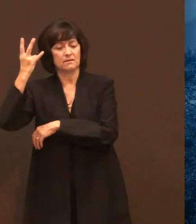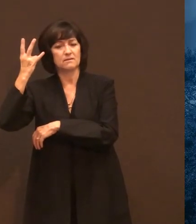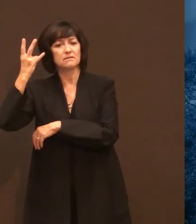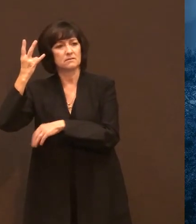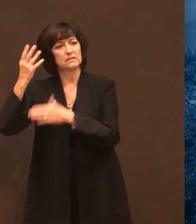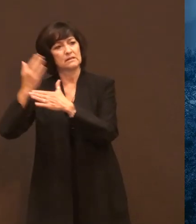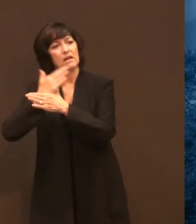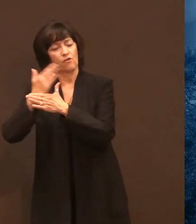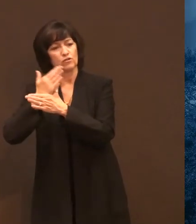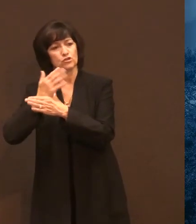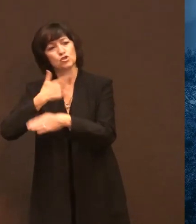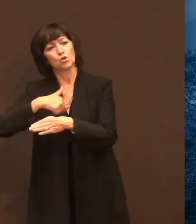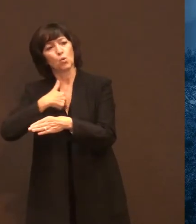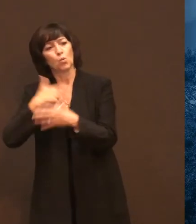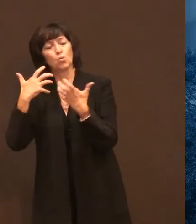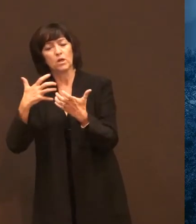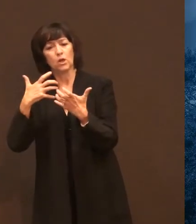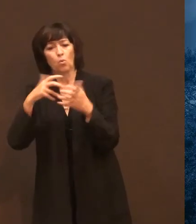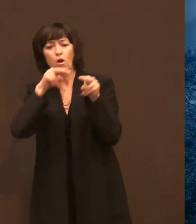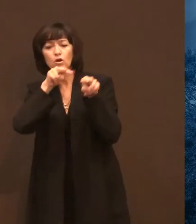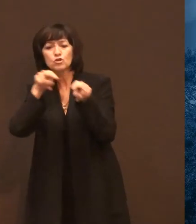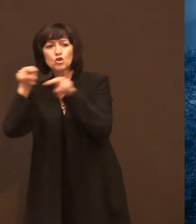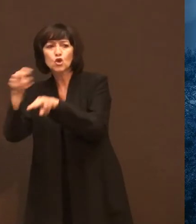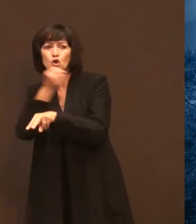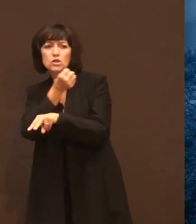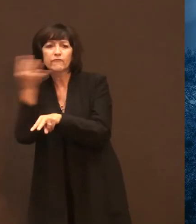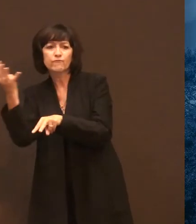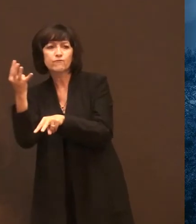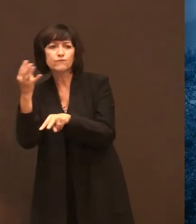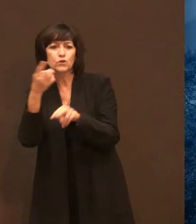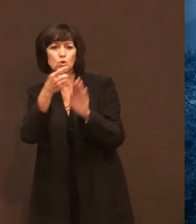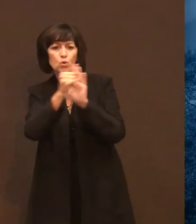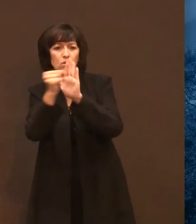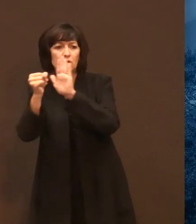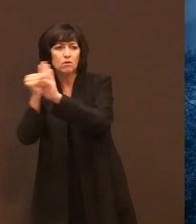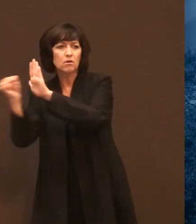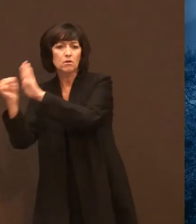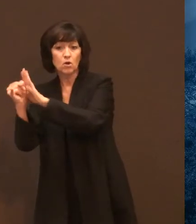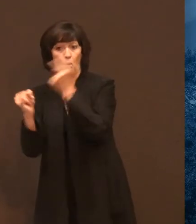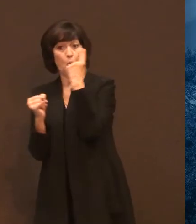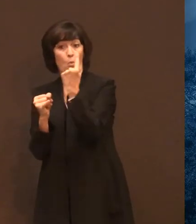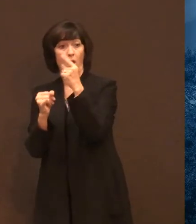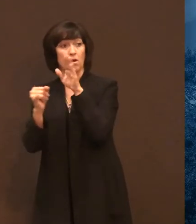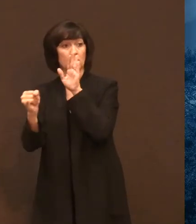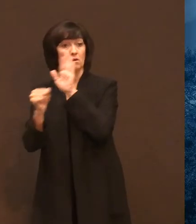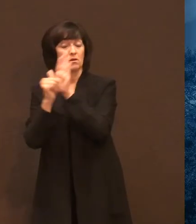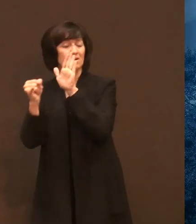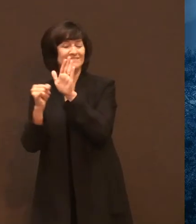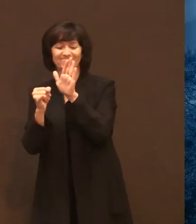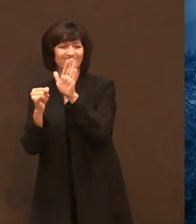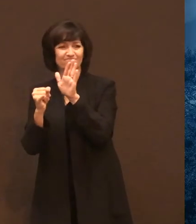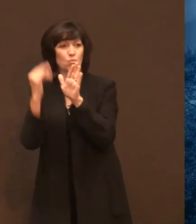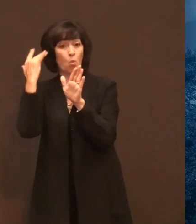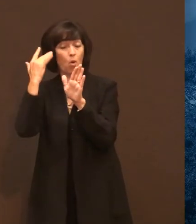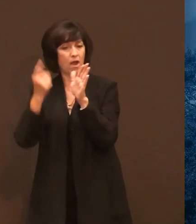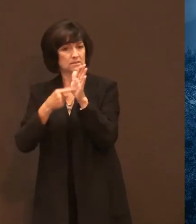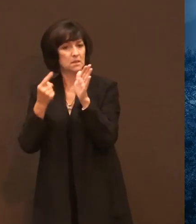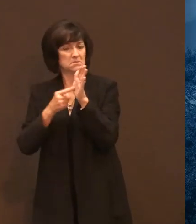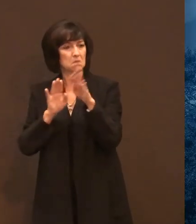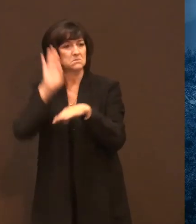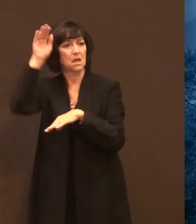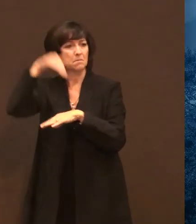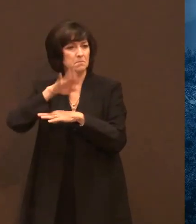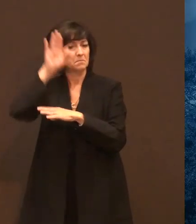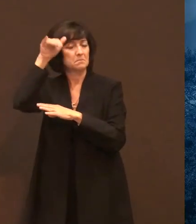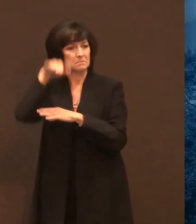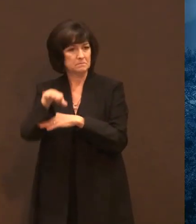multiple indicators and also not to look at just any one day because, things tend to go up and down. And this is my last